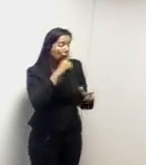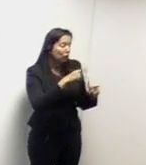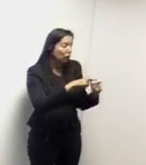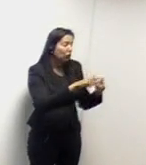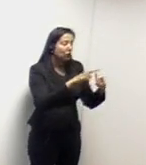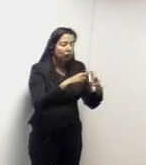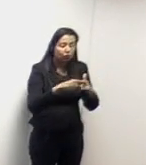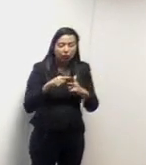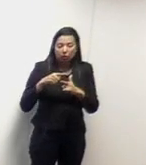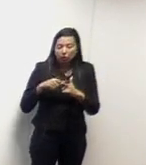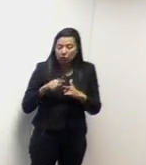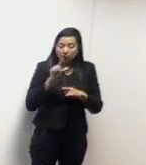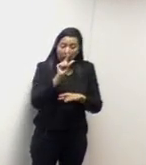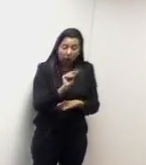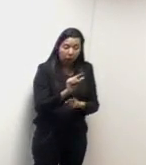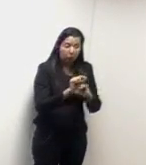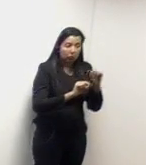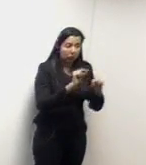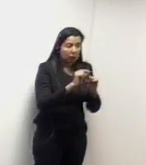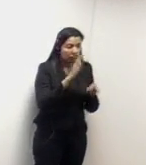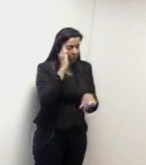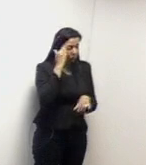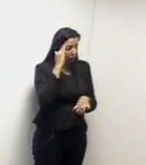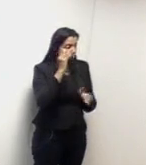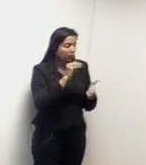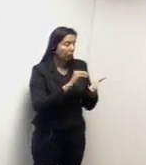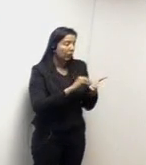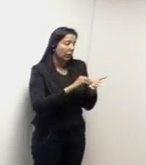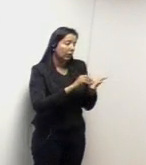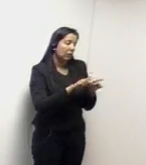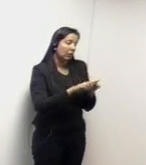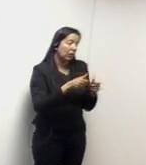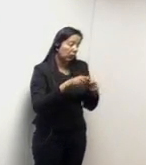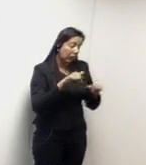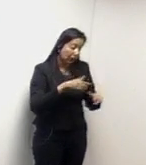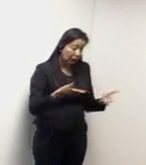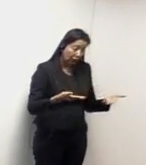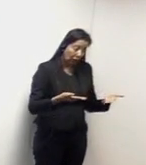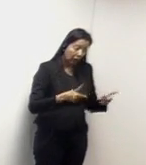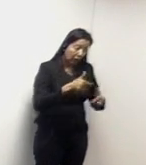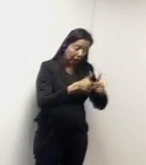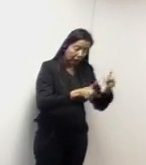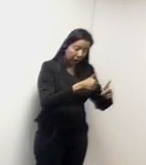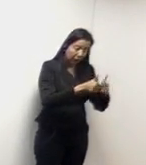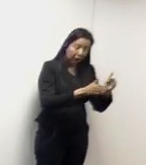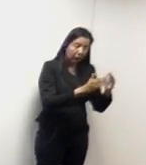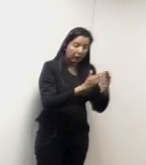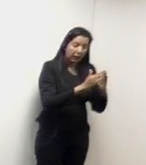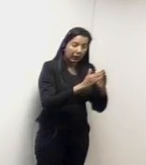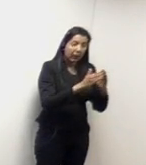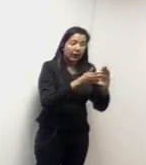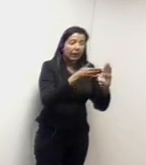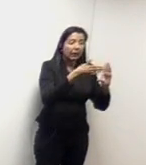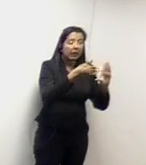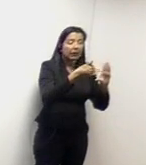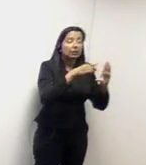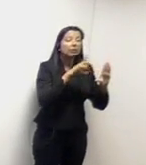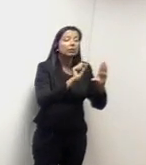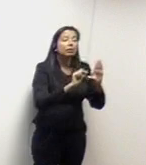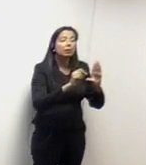people. Now, we just did this, by the way. I'm here right now working with Casa Civil, and we're working on these six transversal